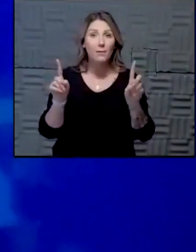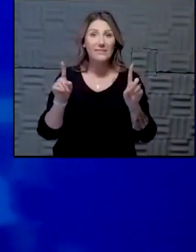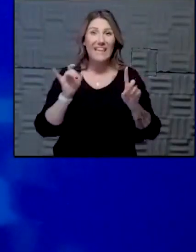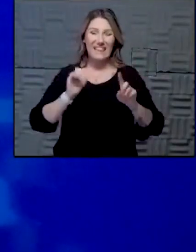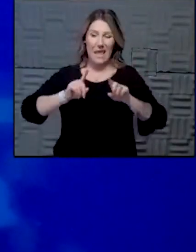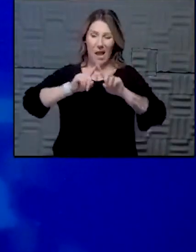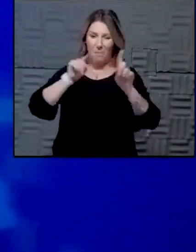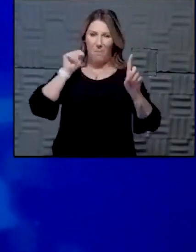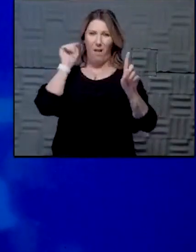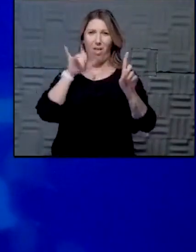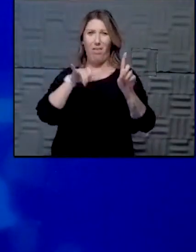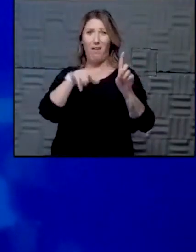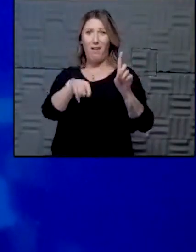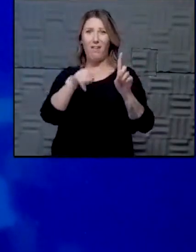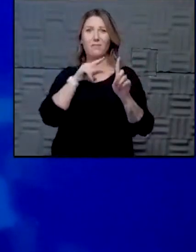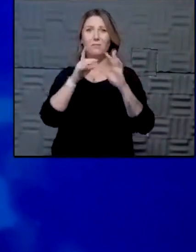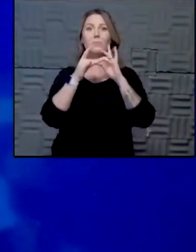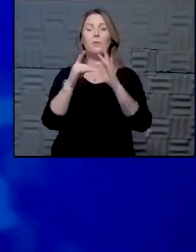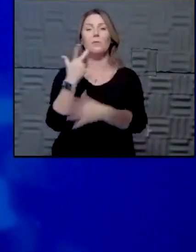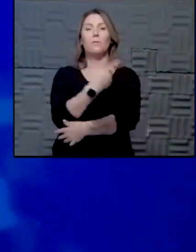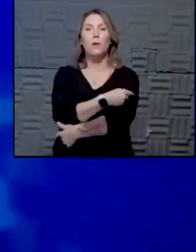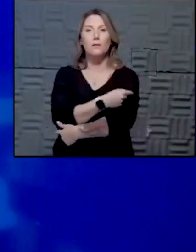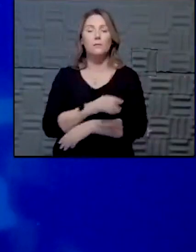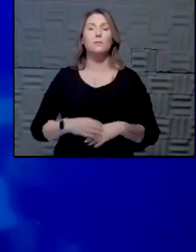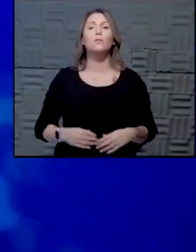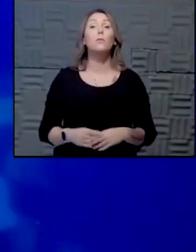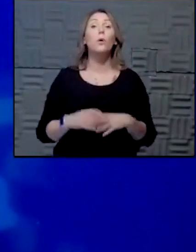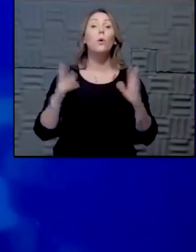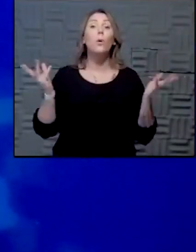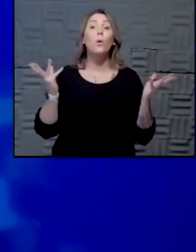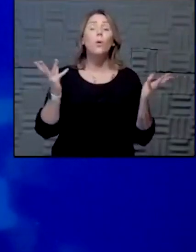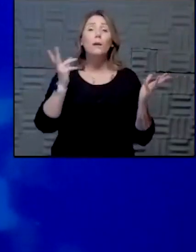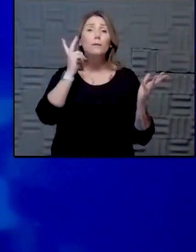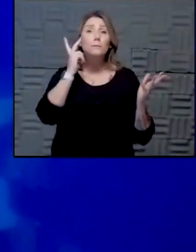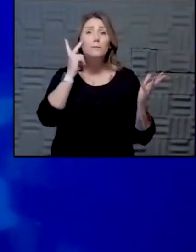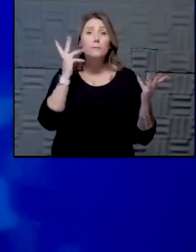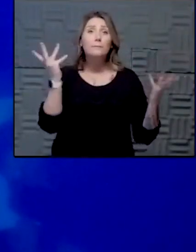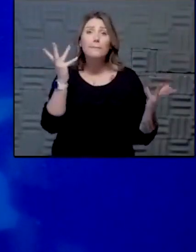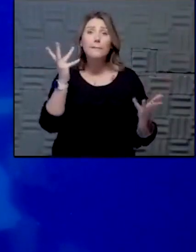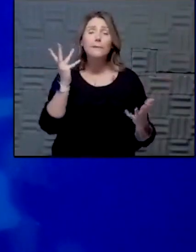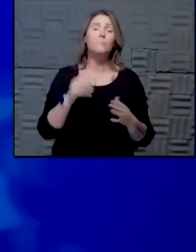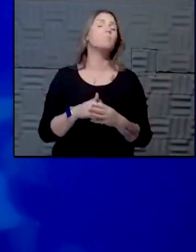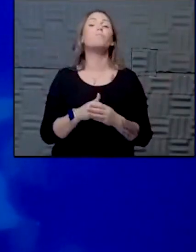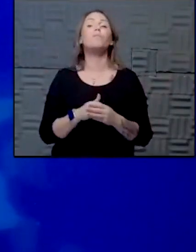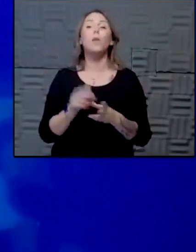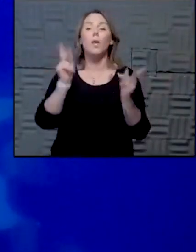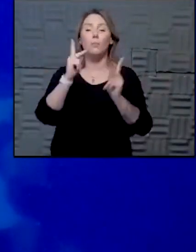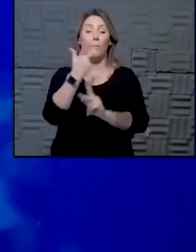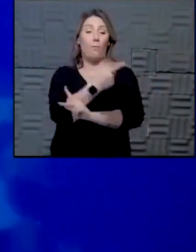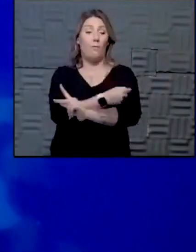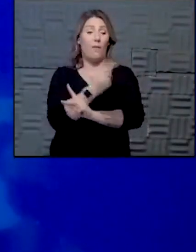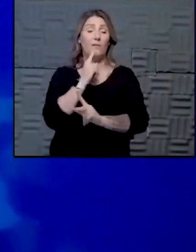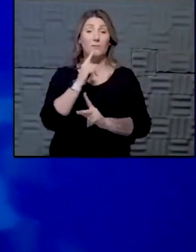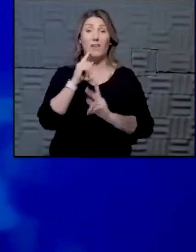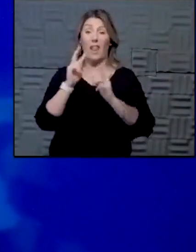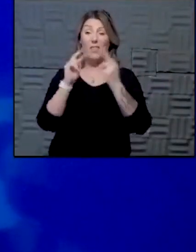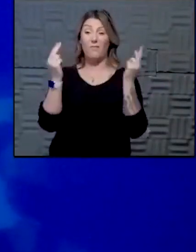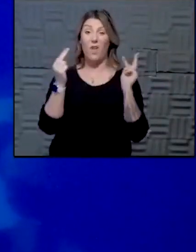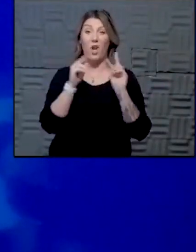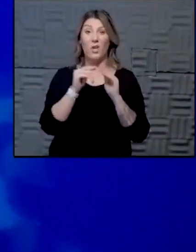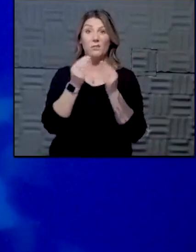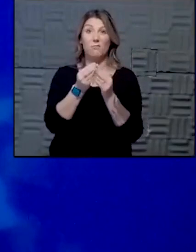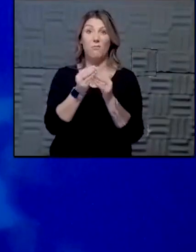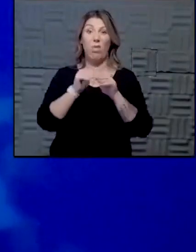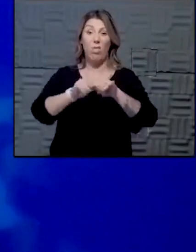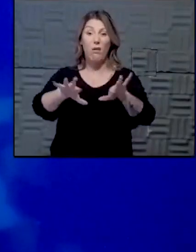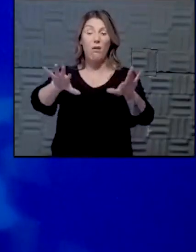but is all about vaccination. And I think what we'll see is people get vaccinated and the variants are out there and there's still disease and there's still widespread